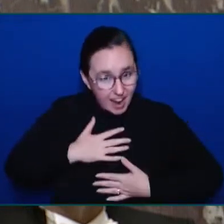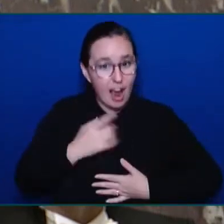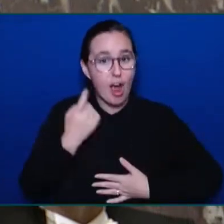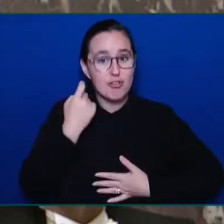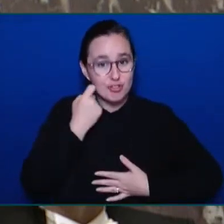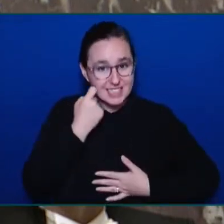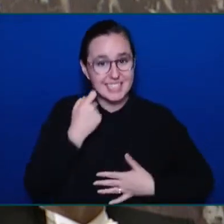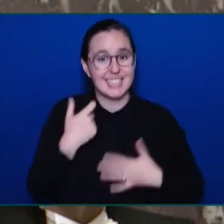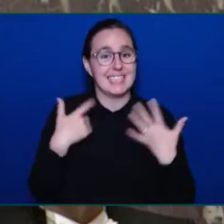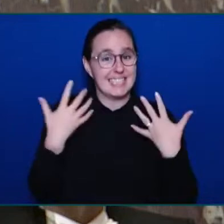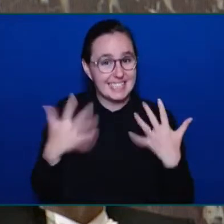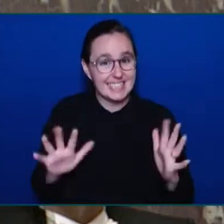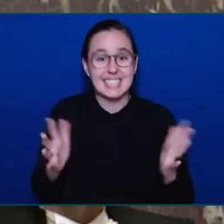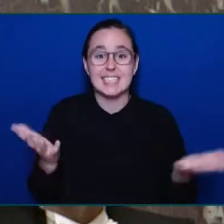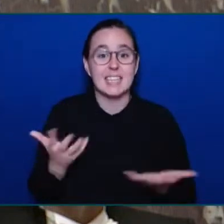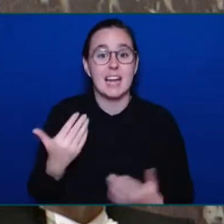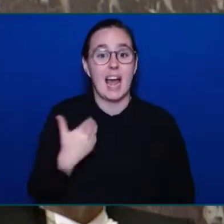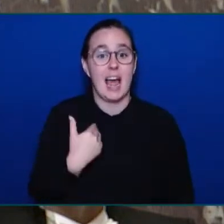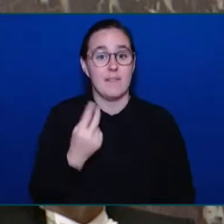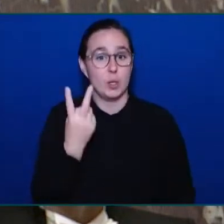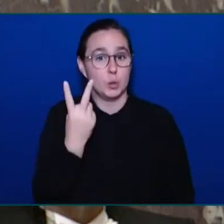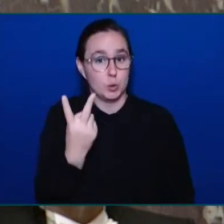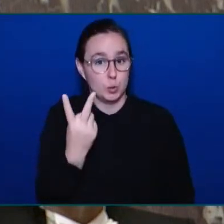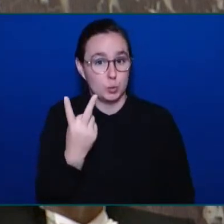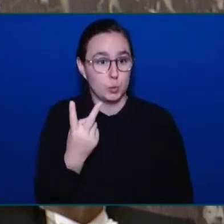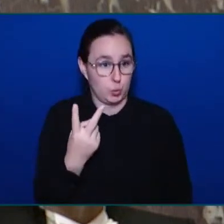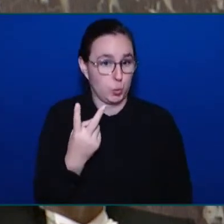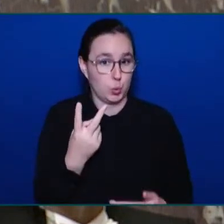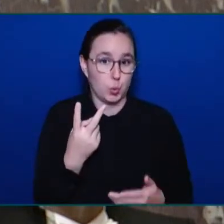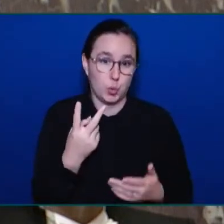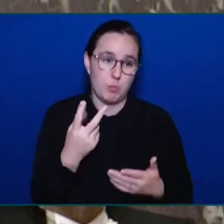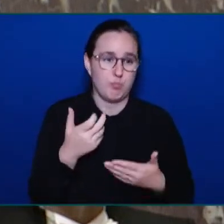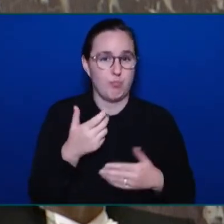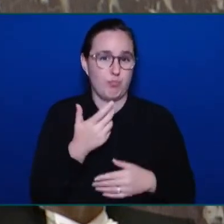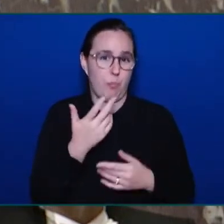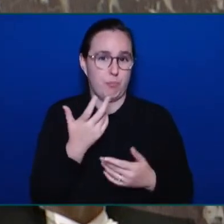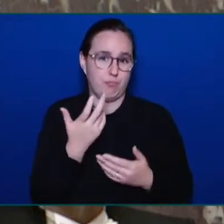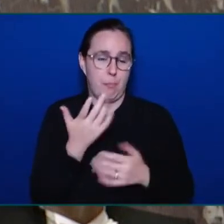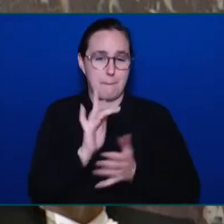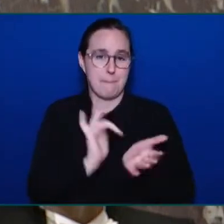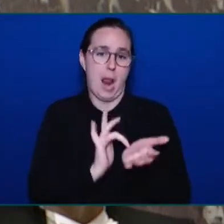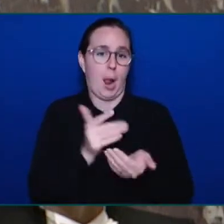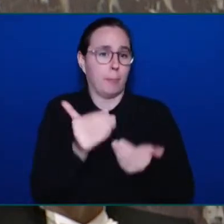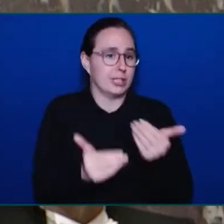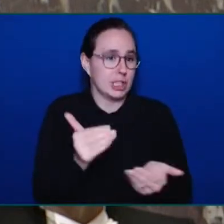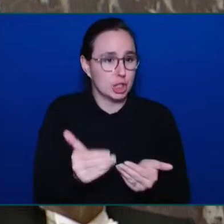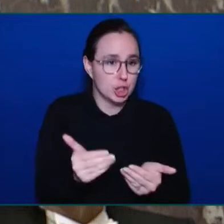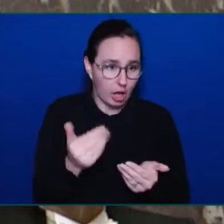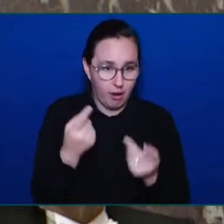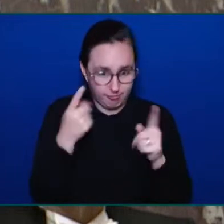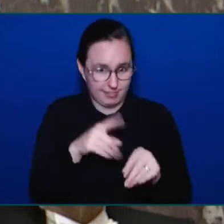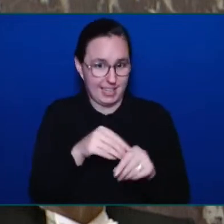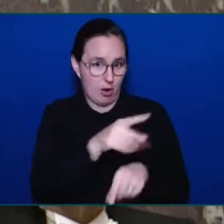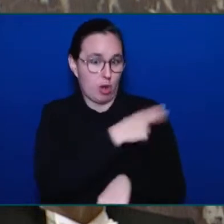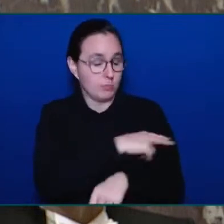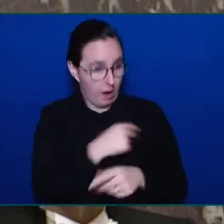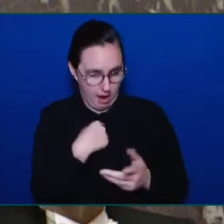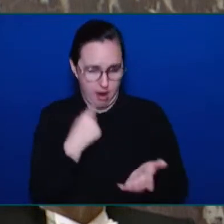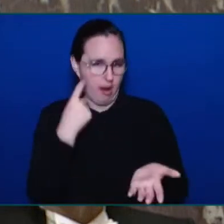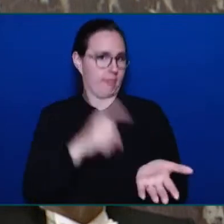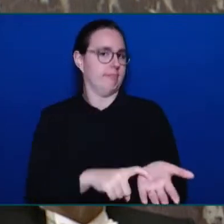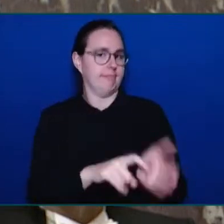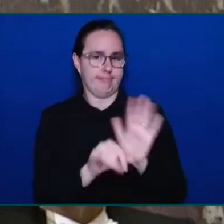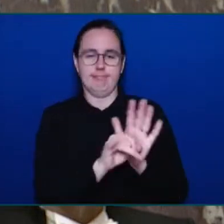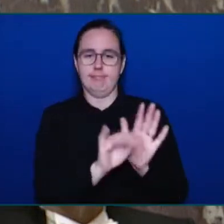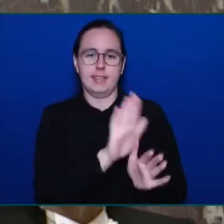the physical challenges they spoke about. But most importantly, I was well cared for. The people and the staff were professional, and I just want to give a big shout